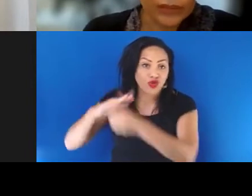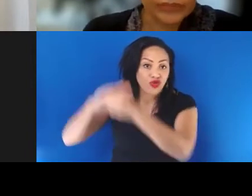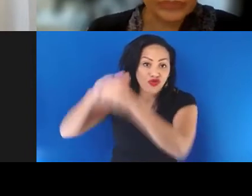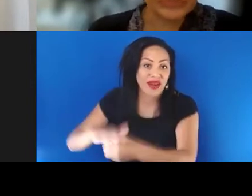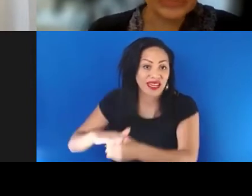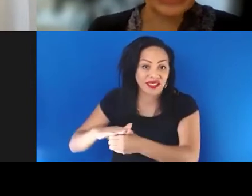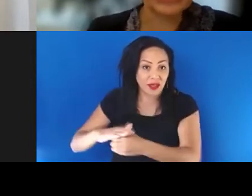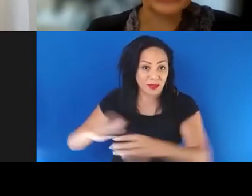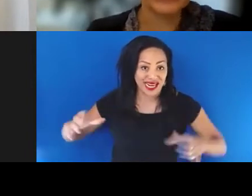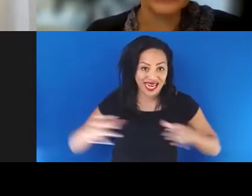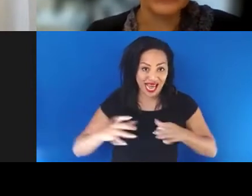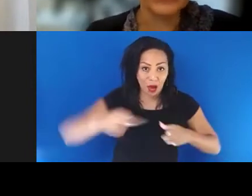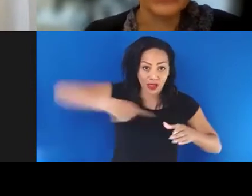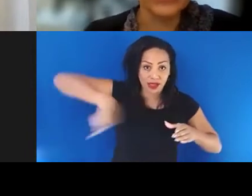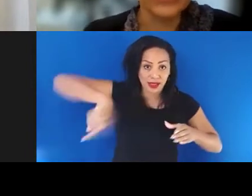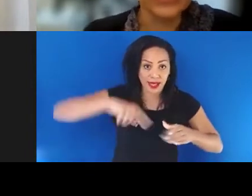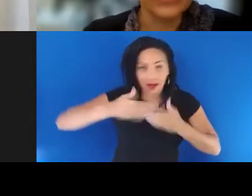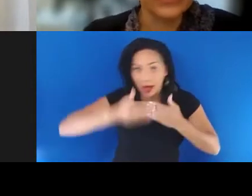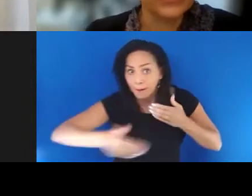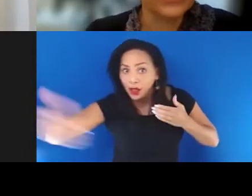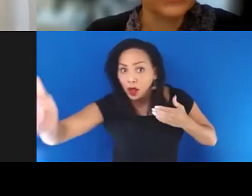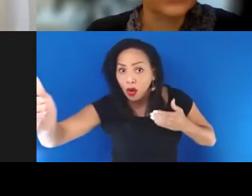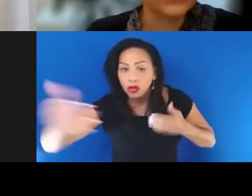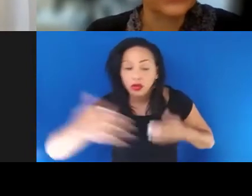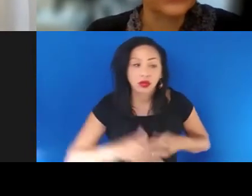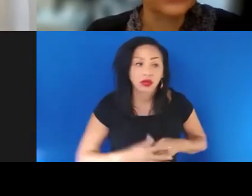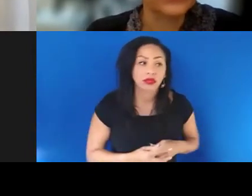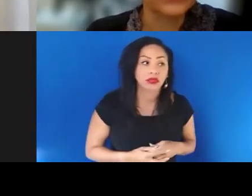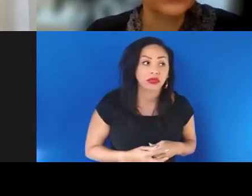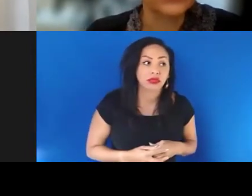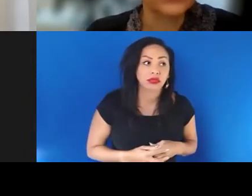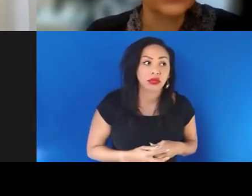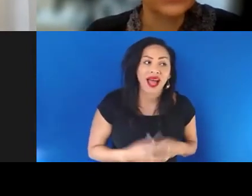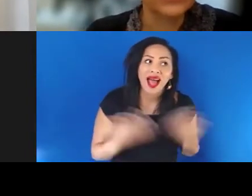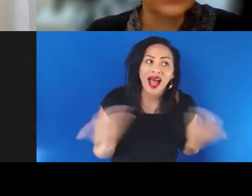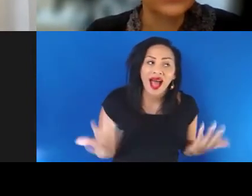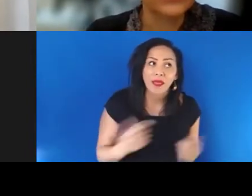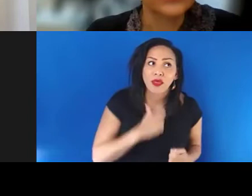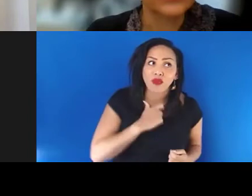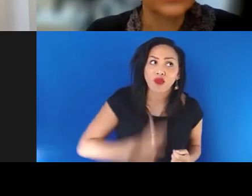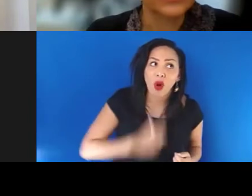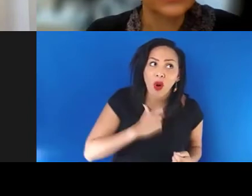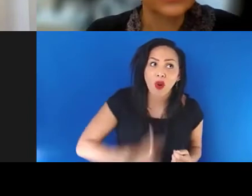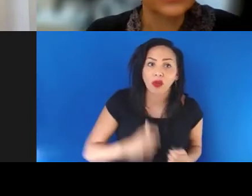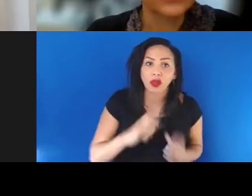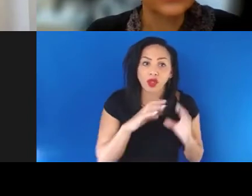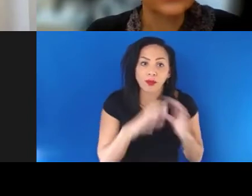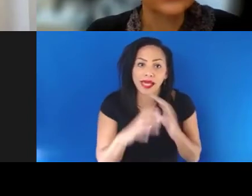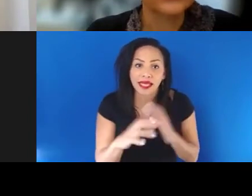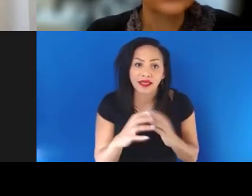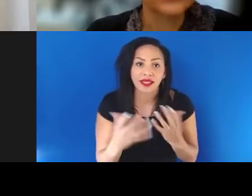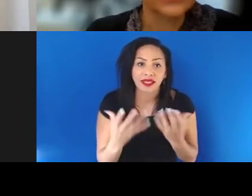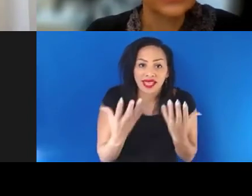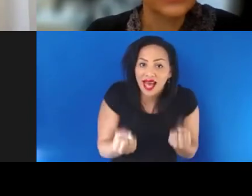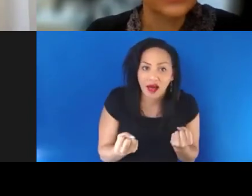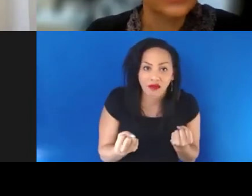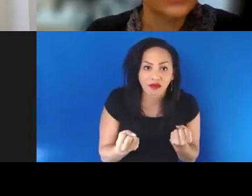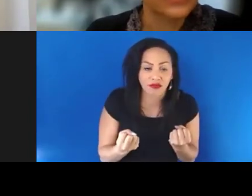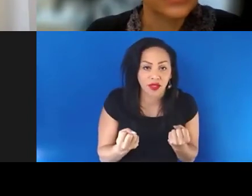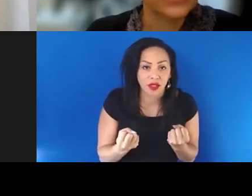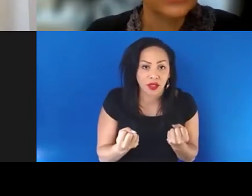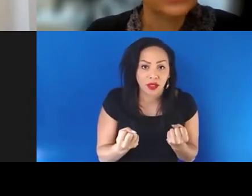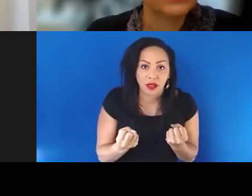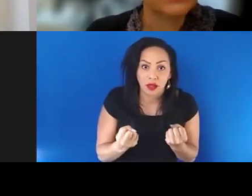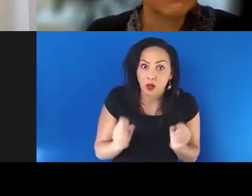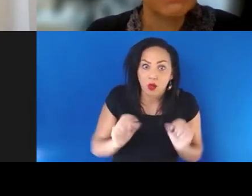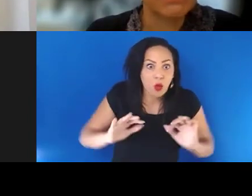beyond. But also, you know, the role that communicators can have in shedding light on what we don't see and